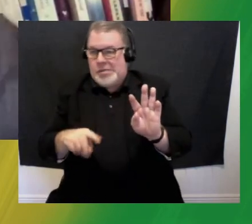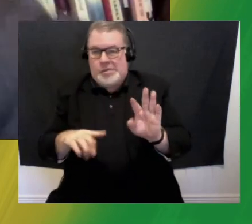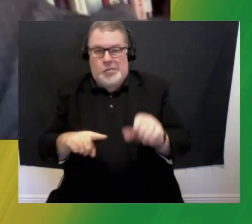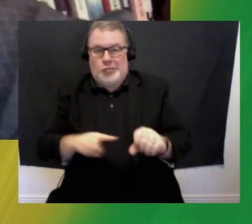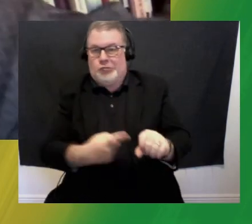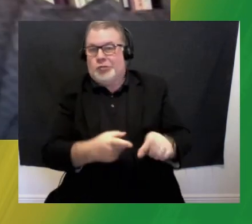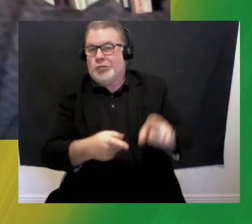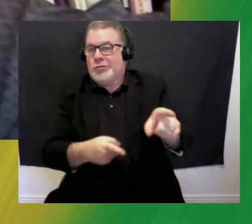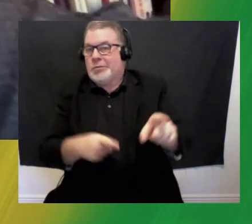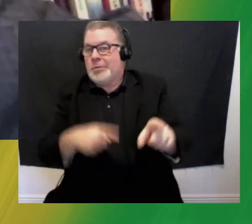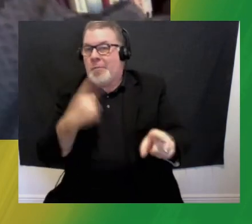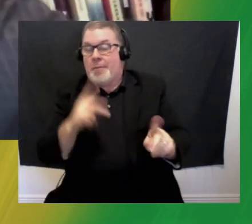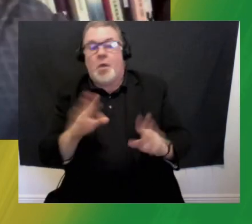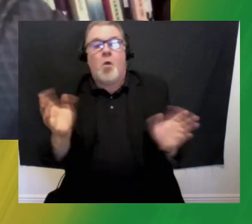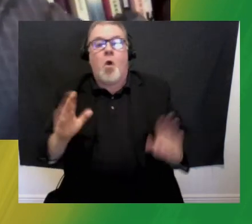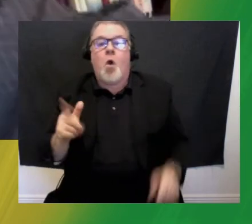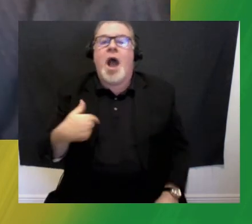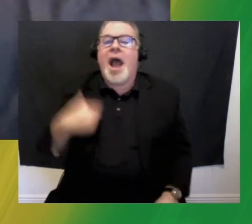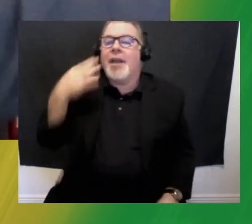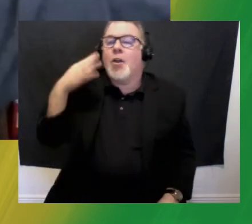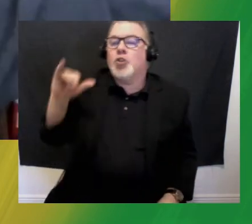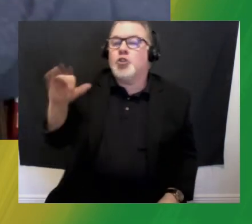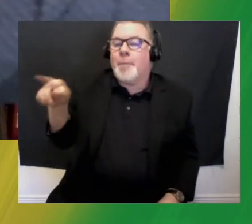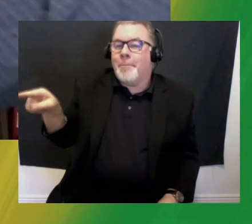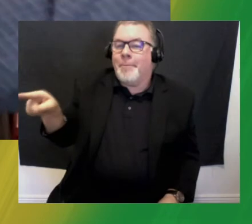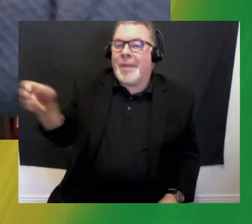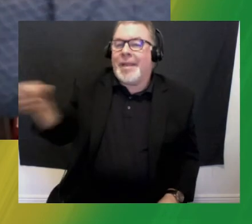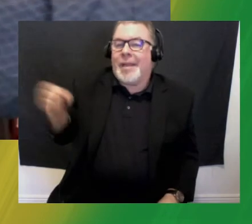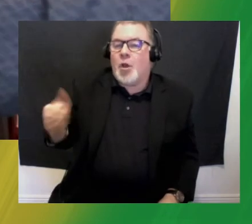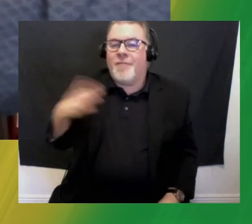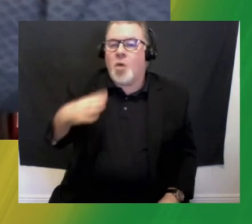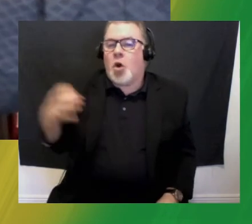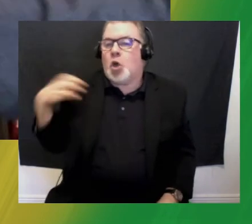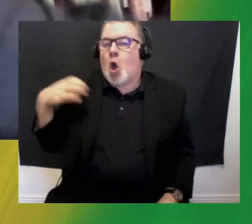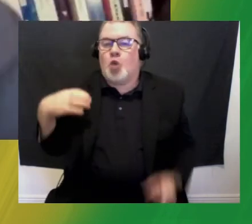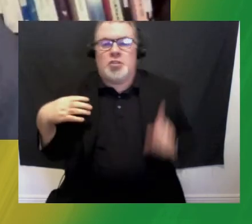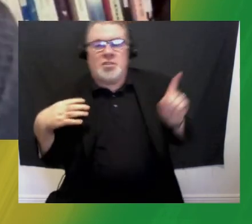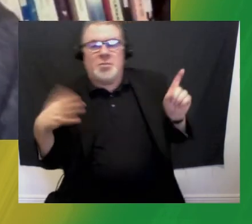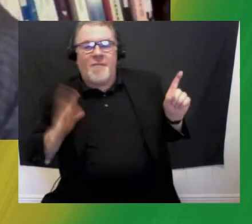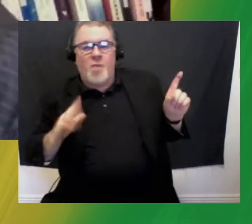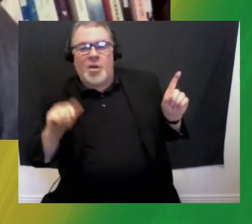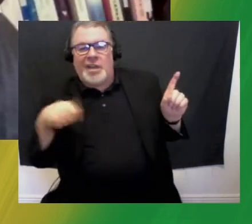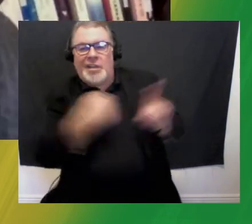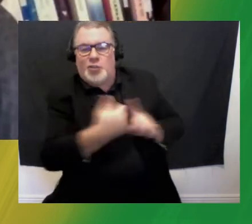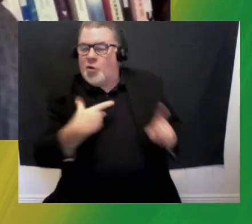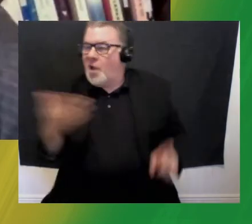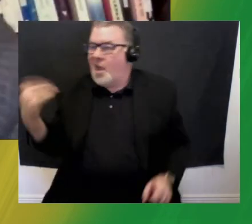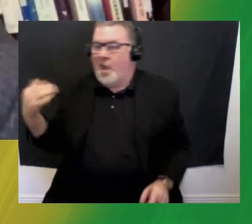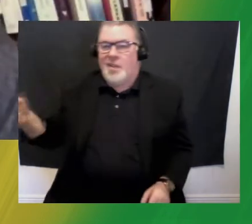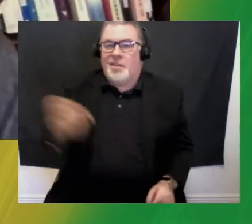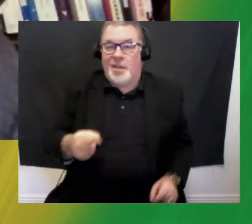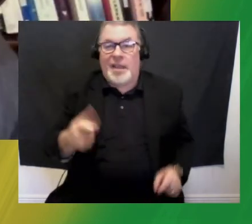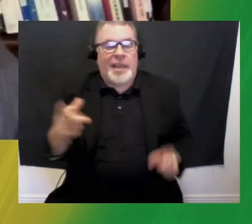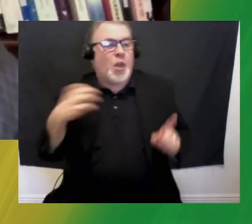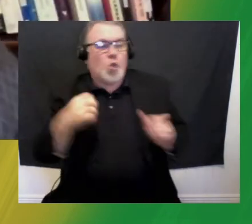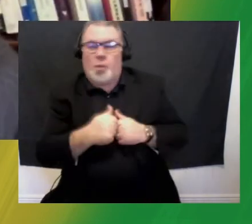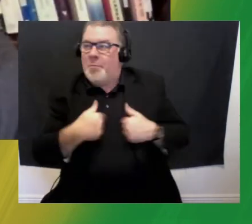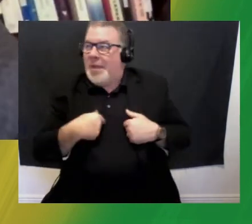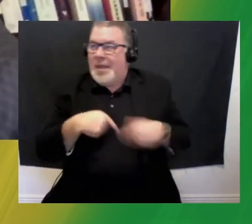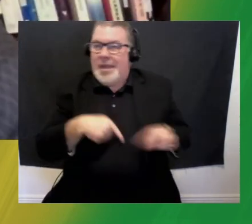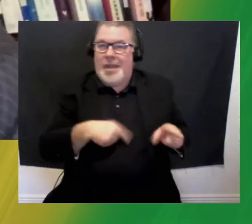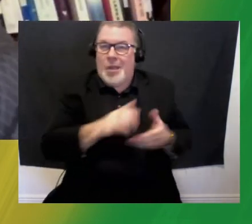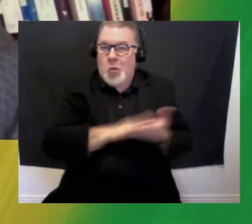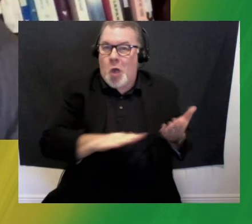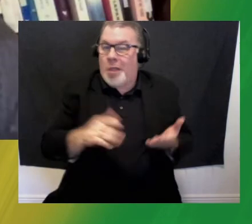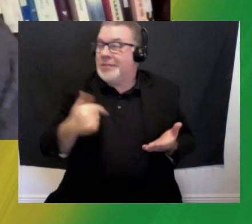just, oh, Jim, I know Jim. Let's hire Jim. Jim coached with me at the so-and-so place 10 years ago, and he coached with me in college, and he was my defensive coordinator